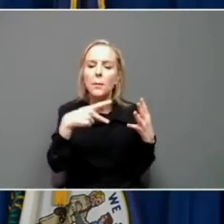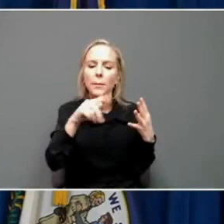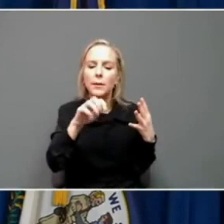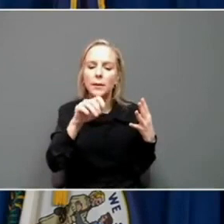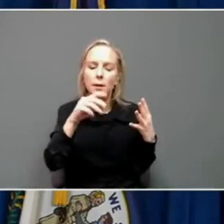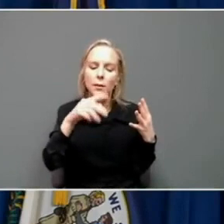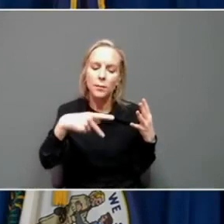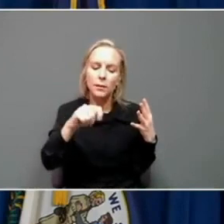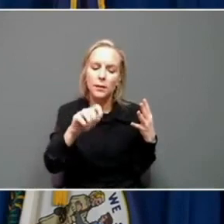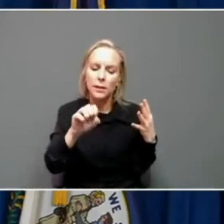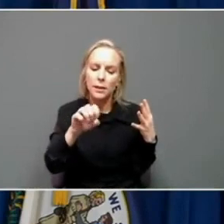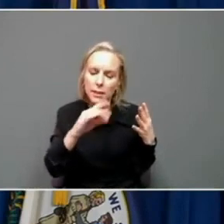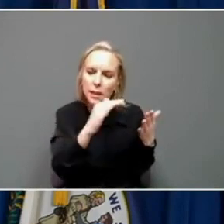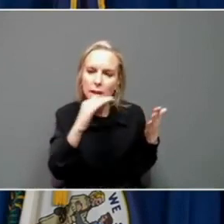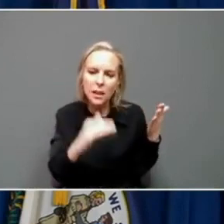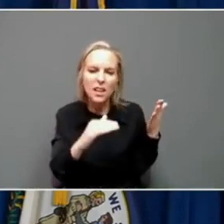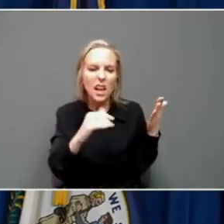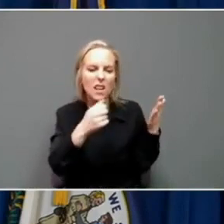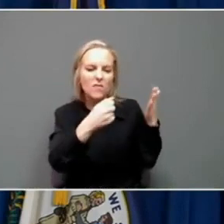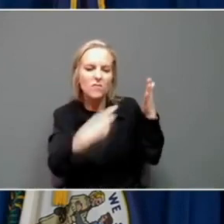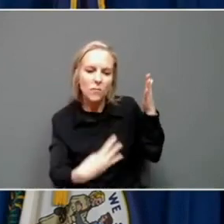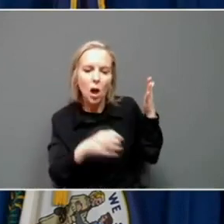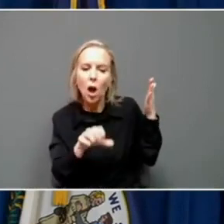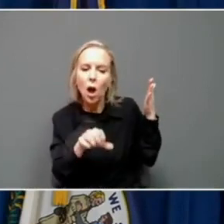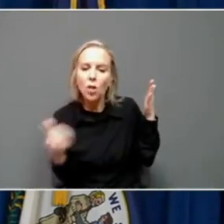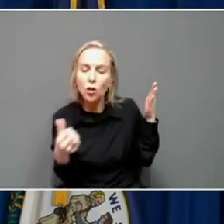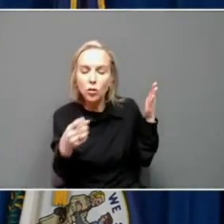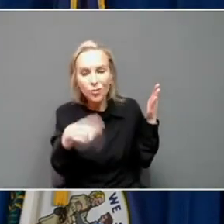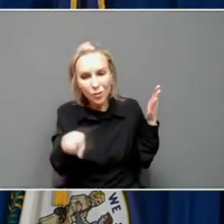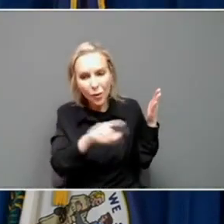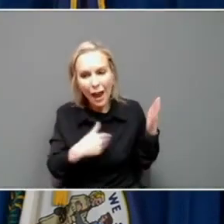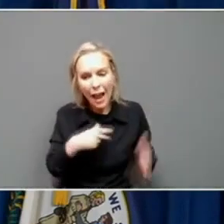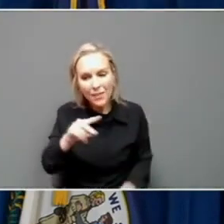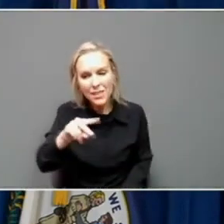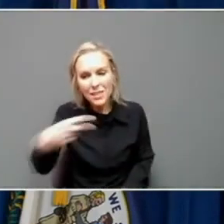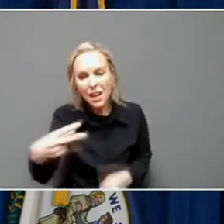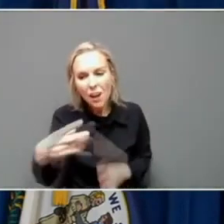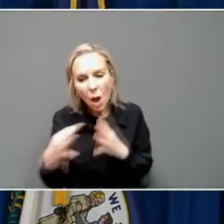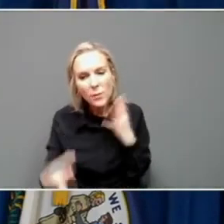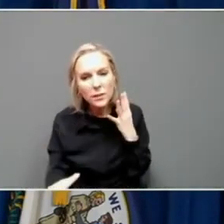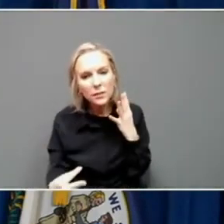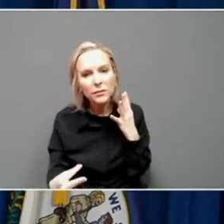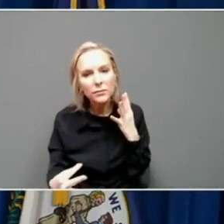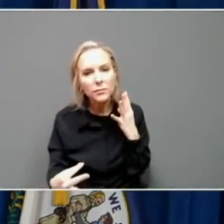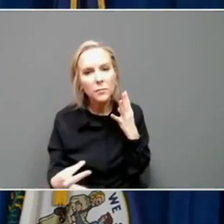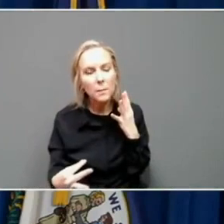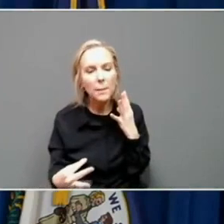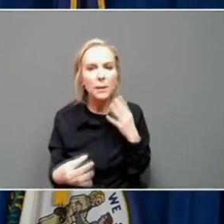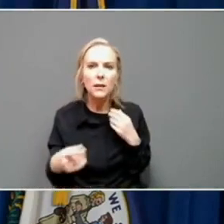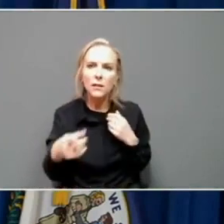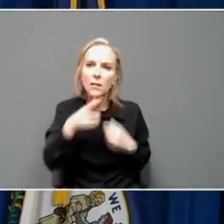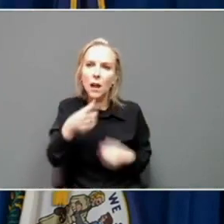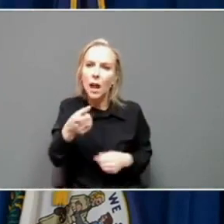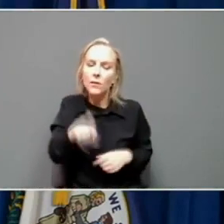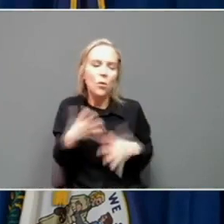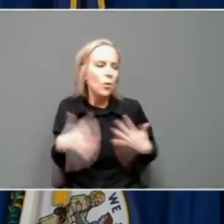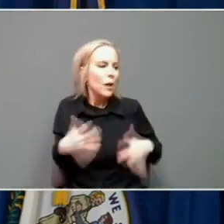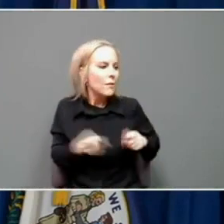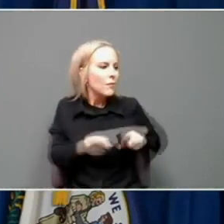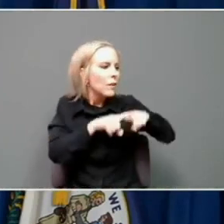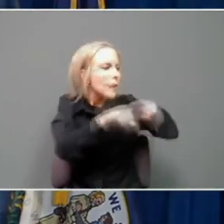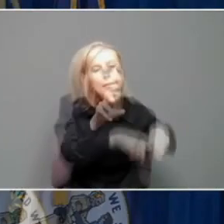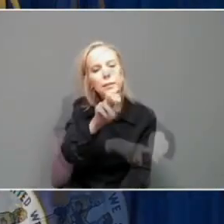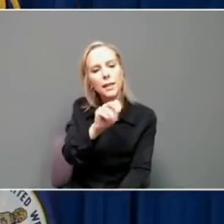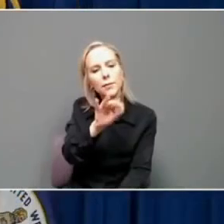PTSD, and others, you will have a second option. You will not have to rely